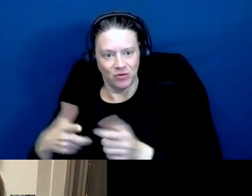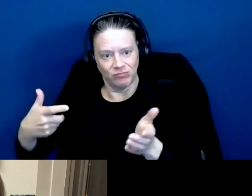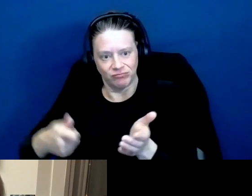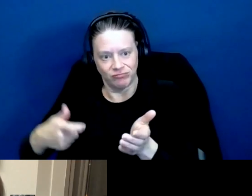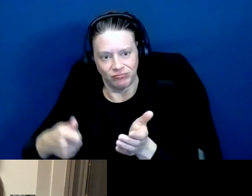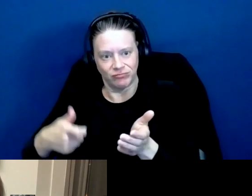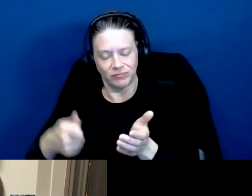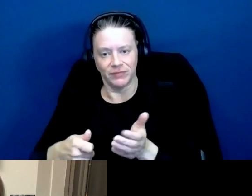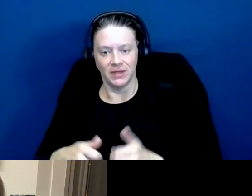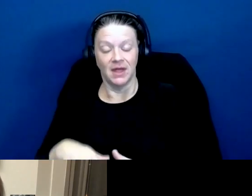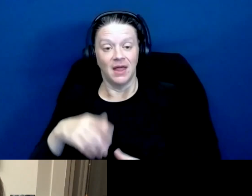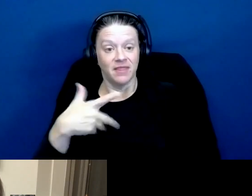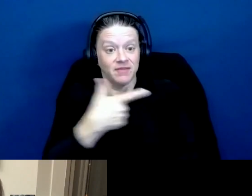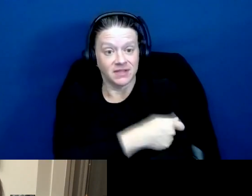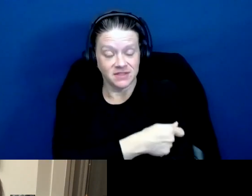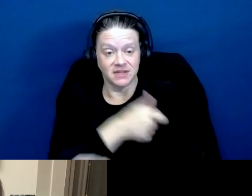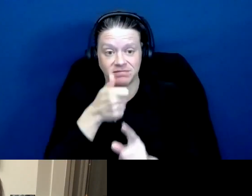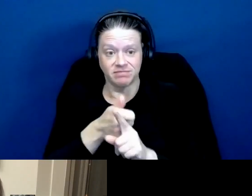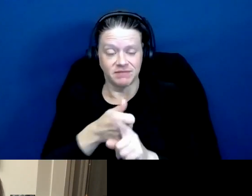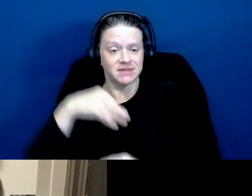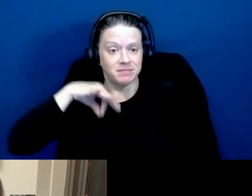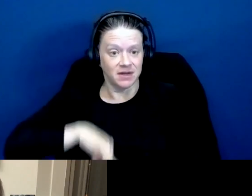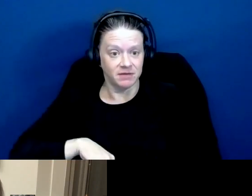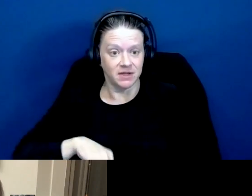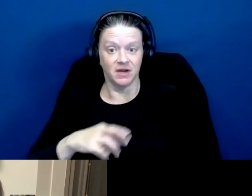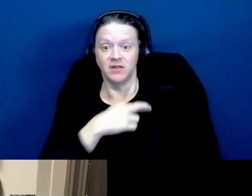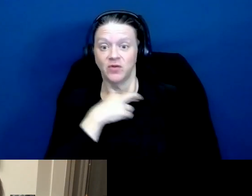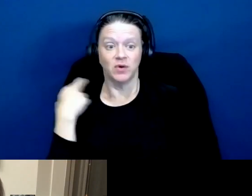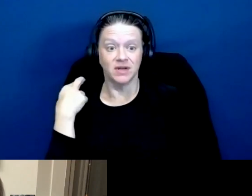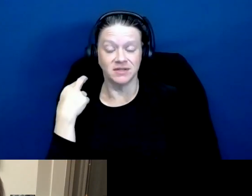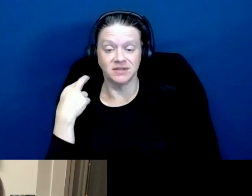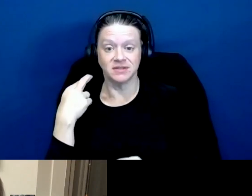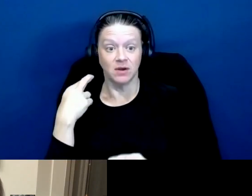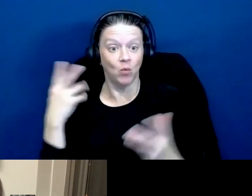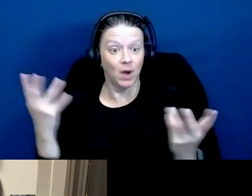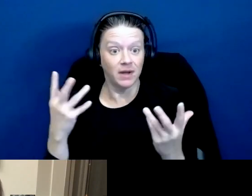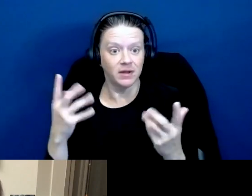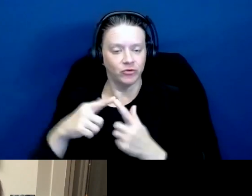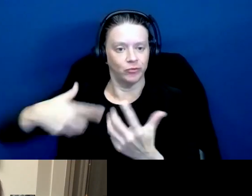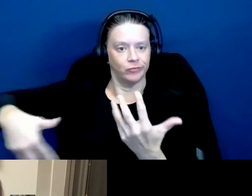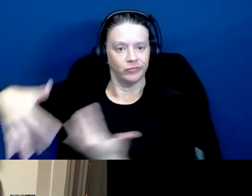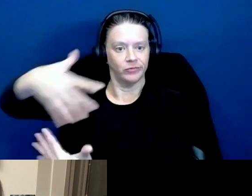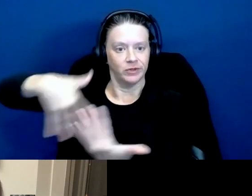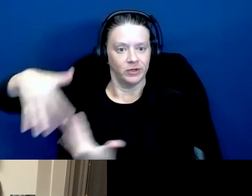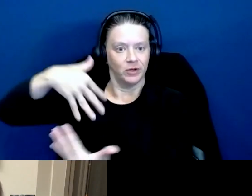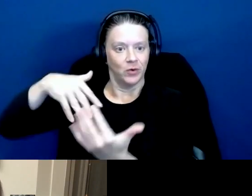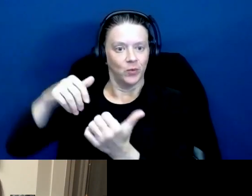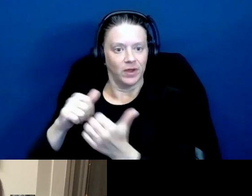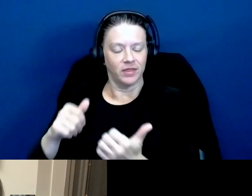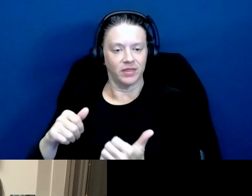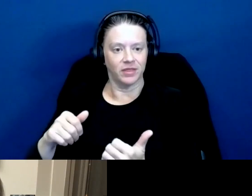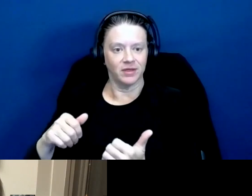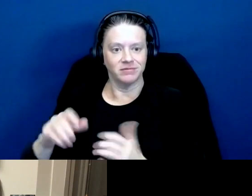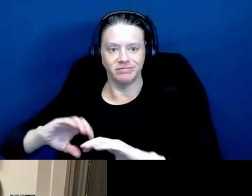vaccine is a benefit, and the risk is to be around unvaccinated people, and there is risk to missing